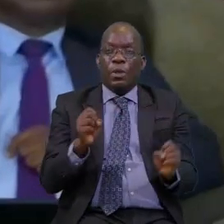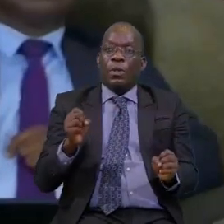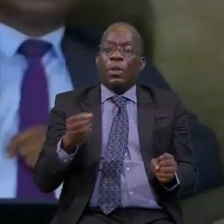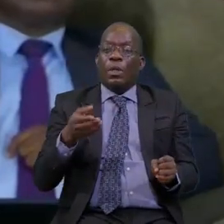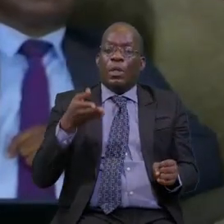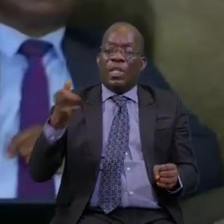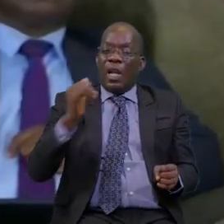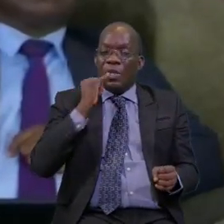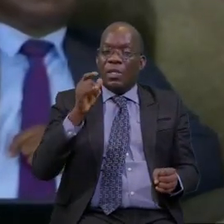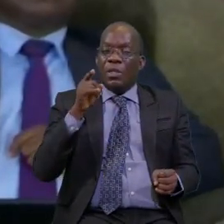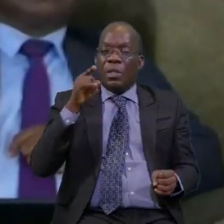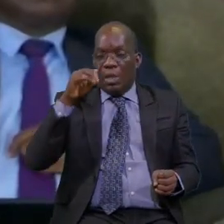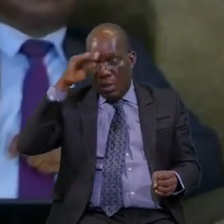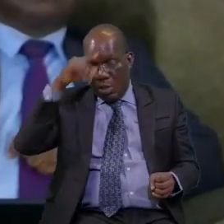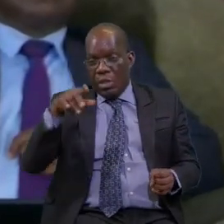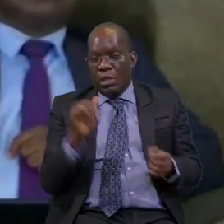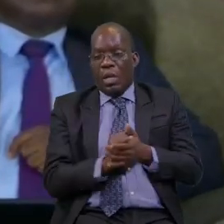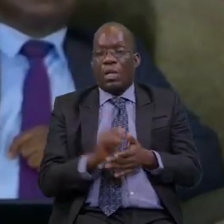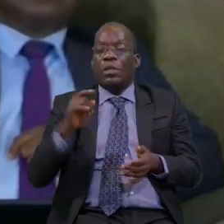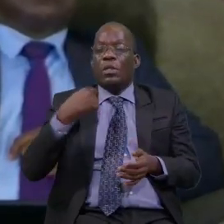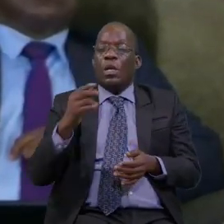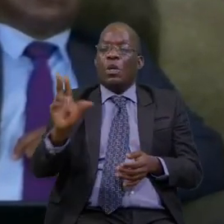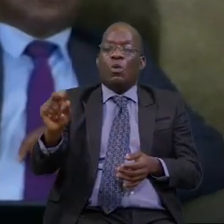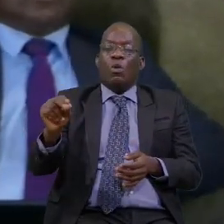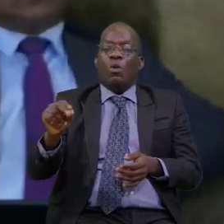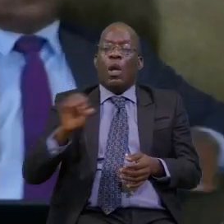that says, no. I hold on